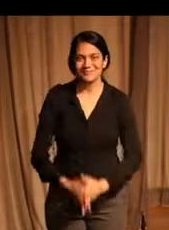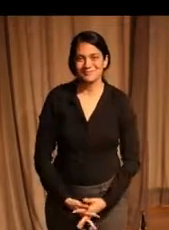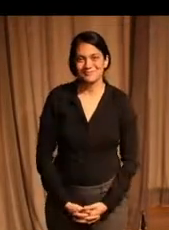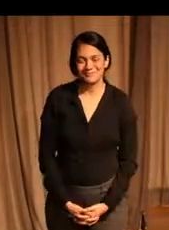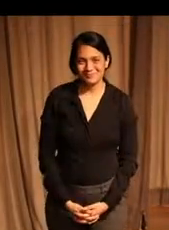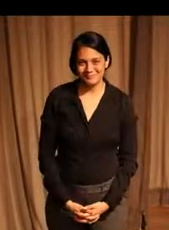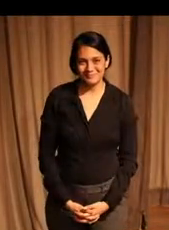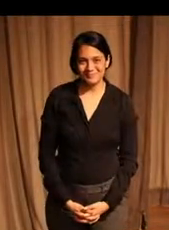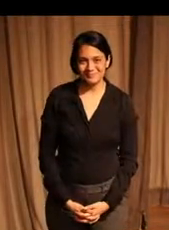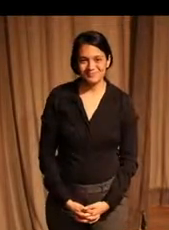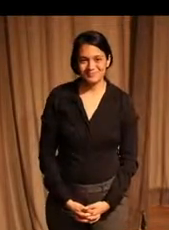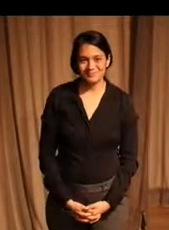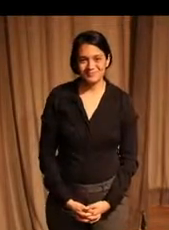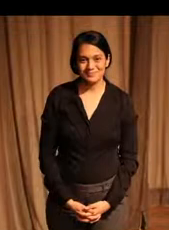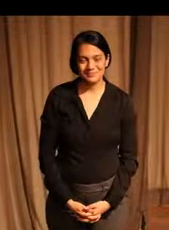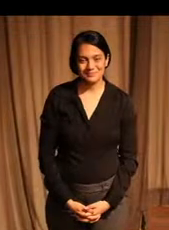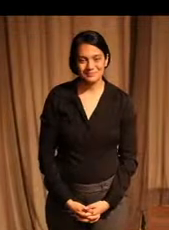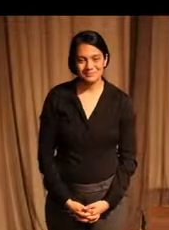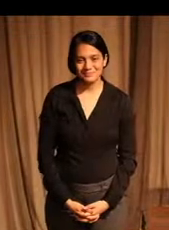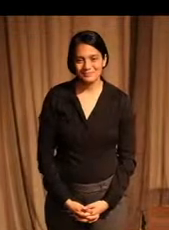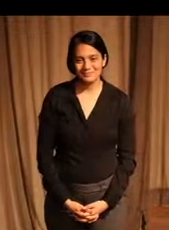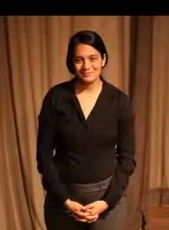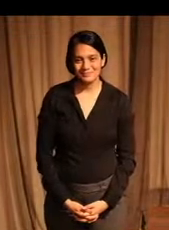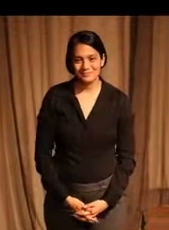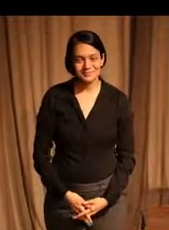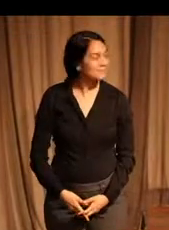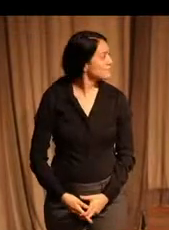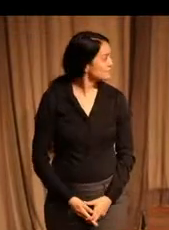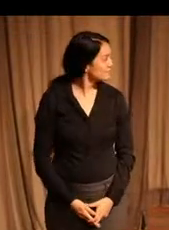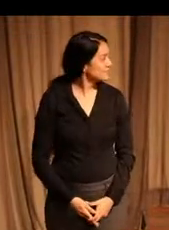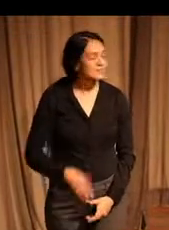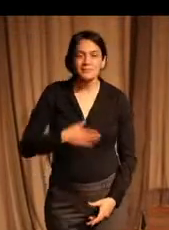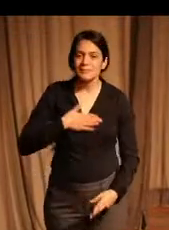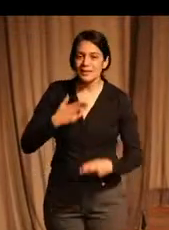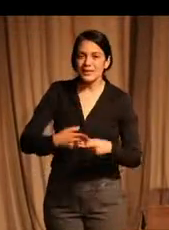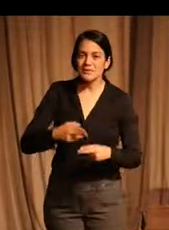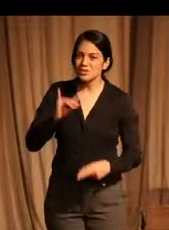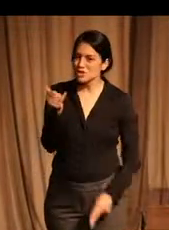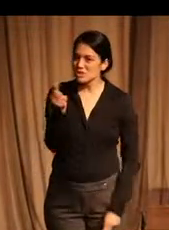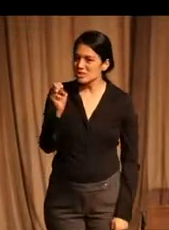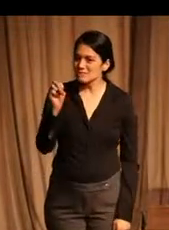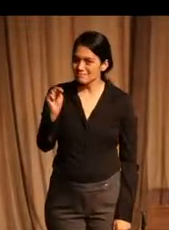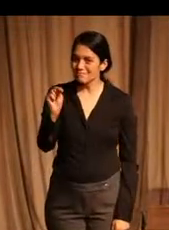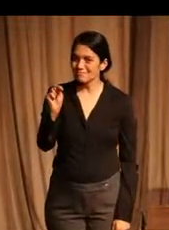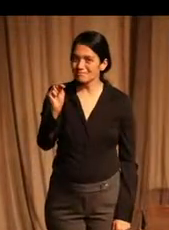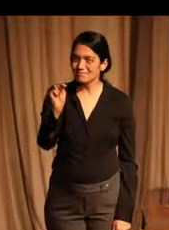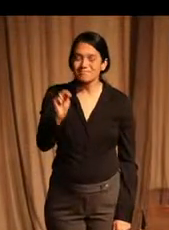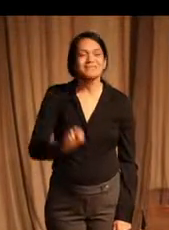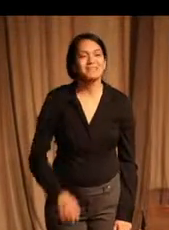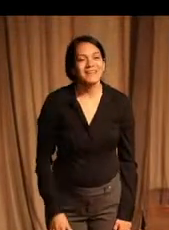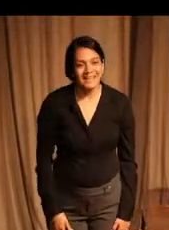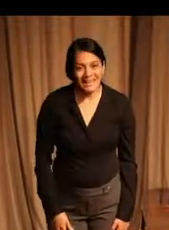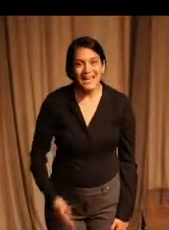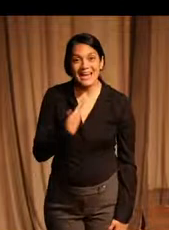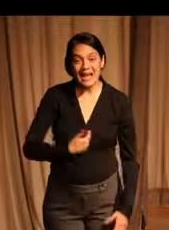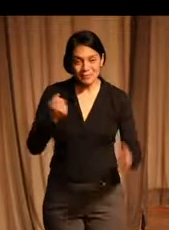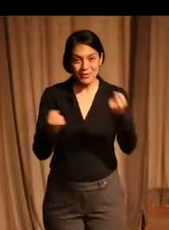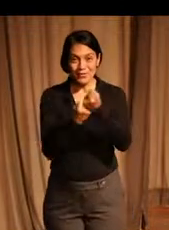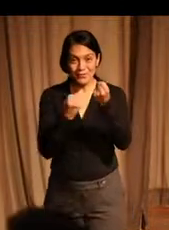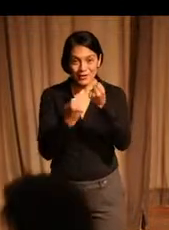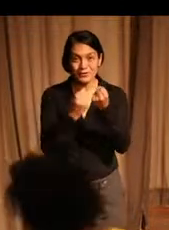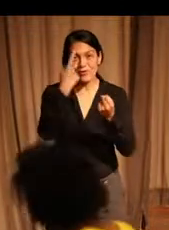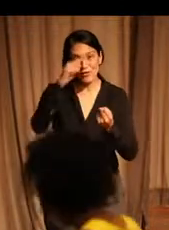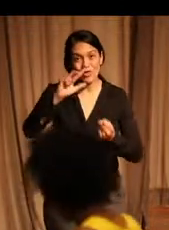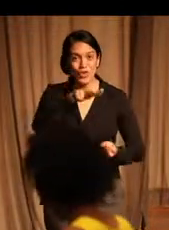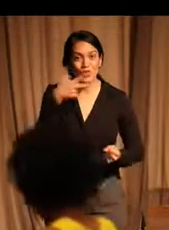My name is Jason Fitzroy Jeffers, and I am the co-founder and board chair of Third Horizon. I would like to welcome you to the sixth edition of